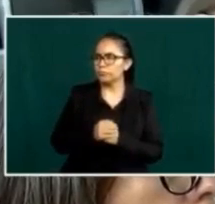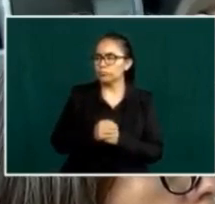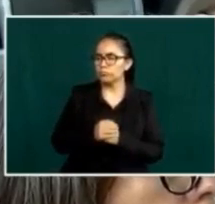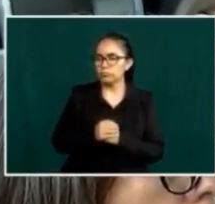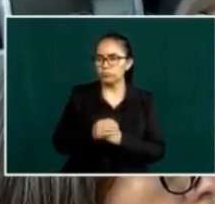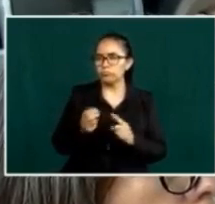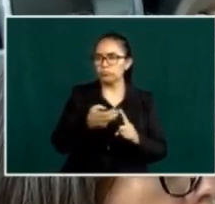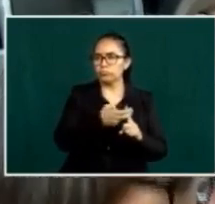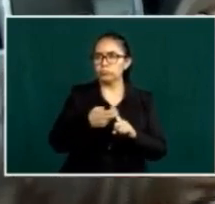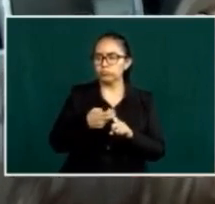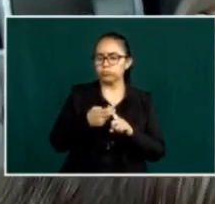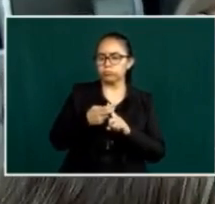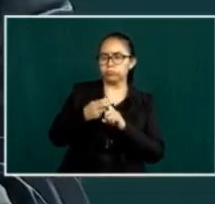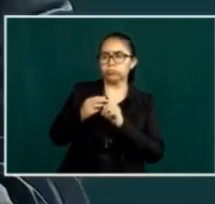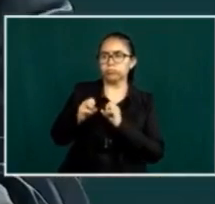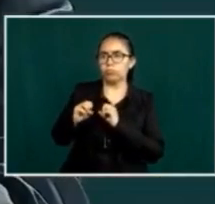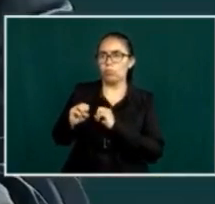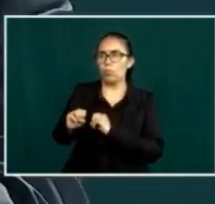disappeared.